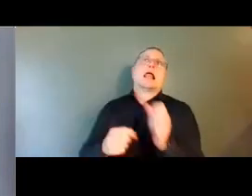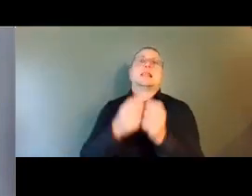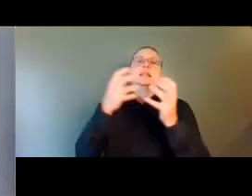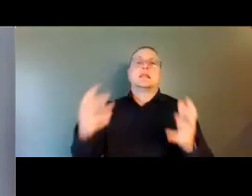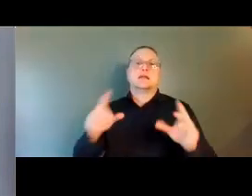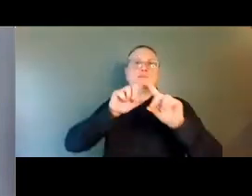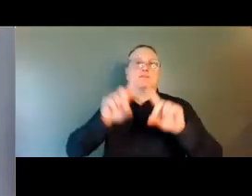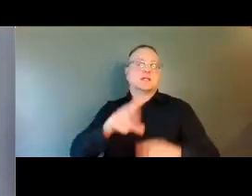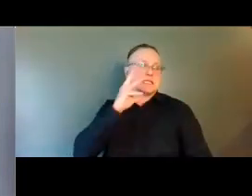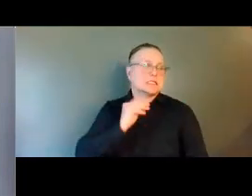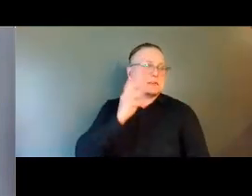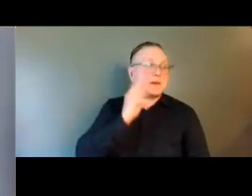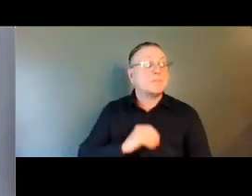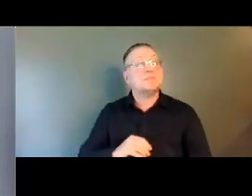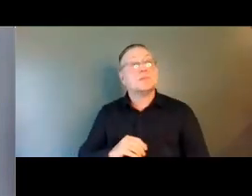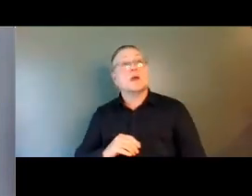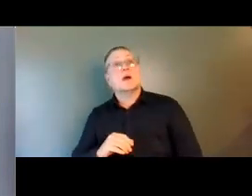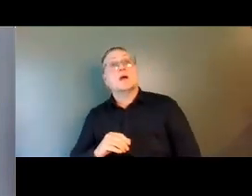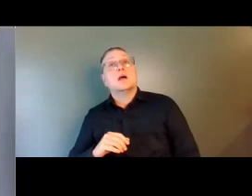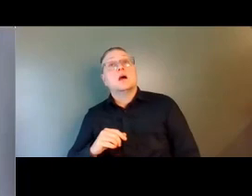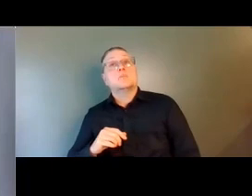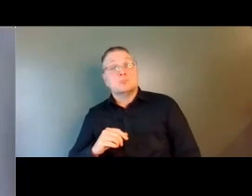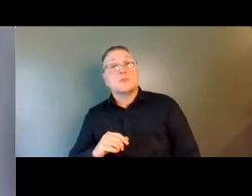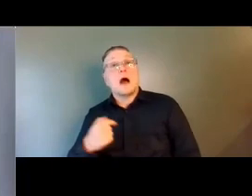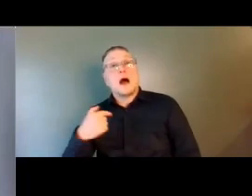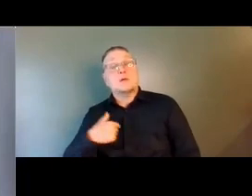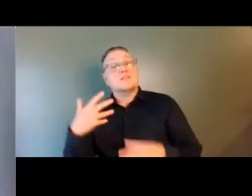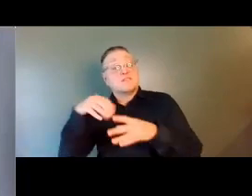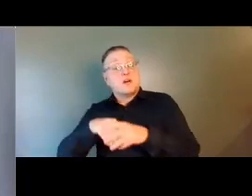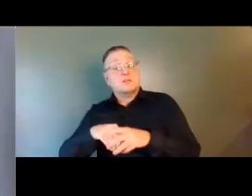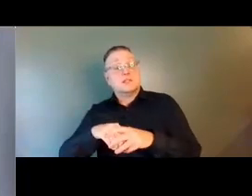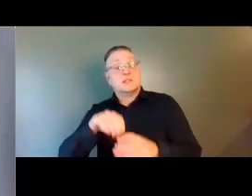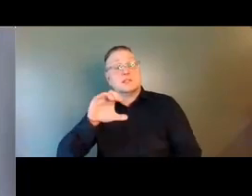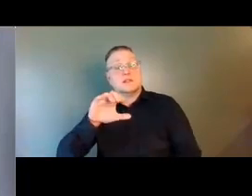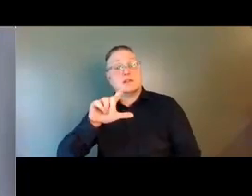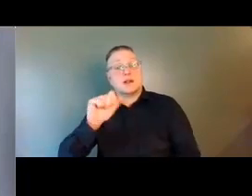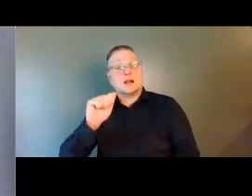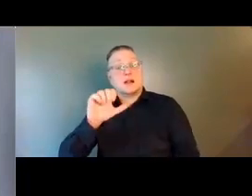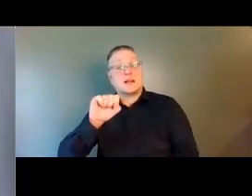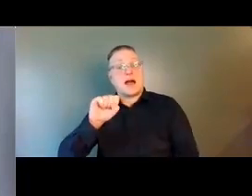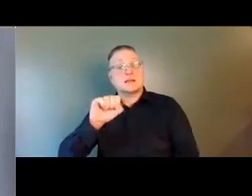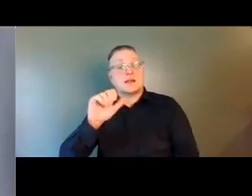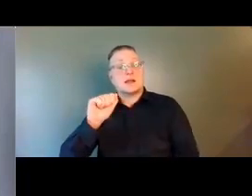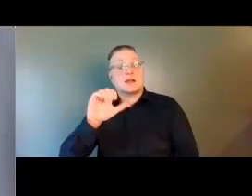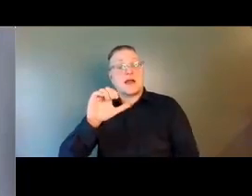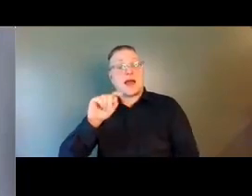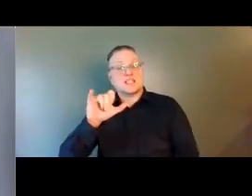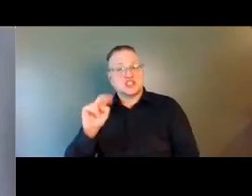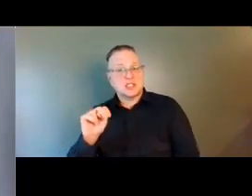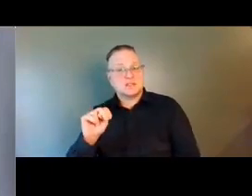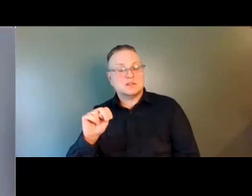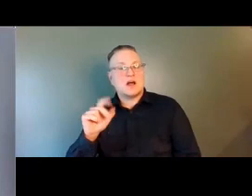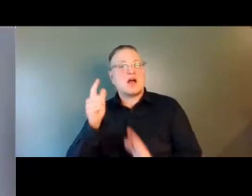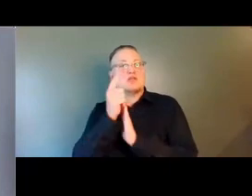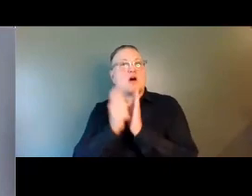Metro. I was part of the class action Metro Mobility lawsuit that took place, and that, I'm trying to think of the year, somewhere in the mid-90s, I